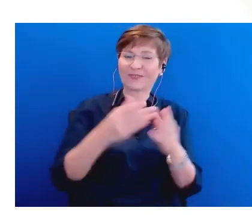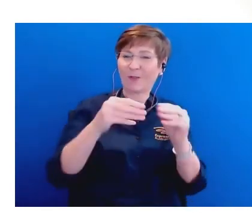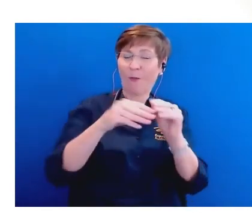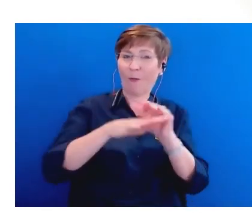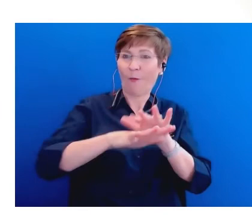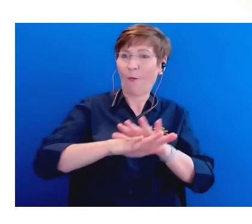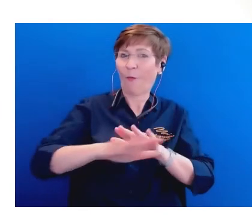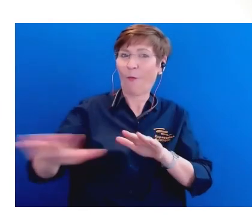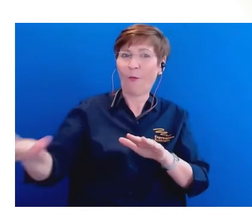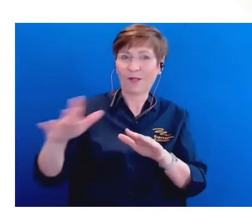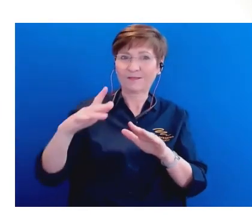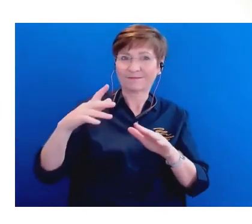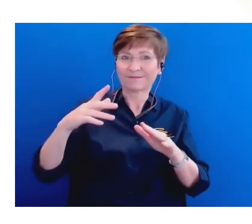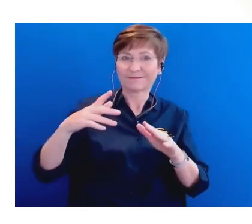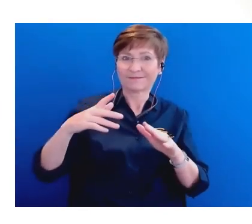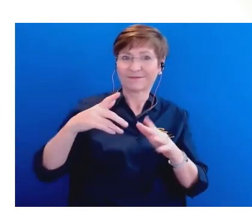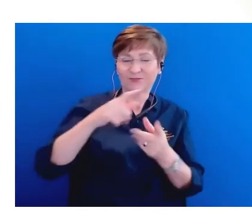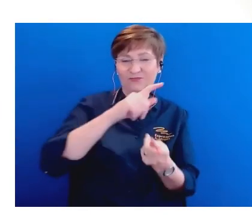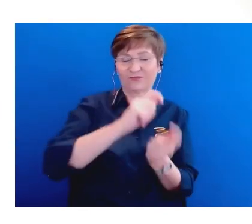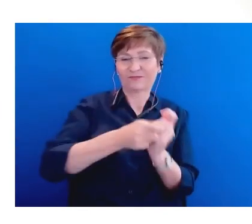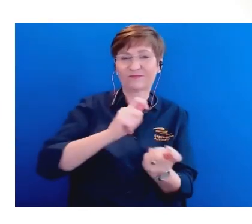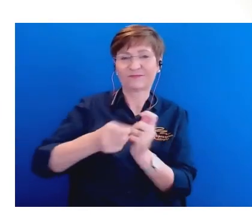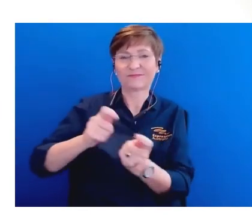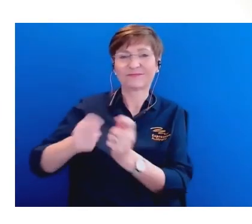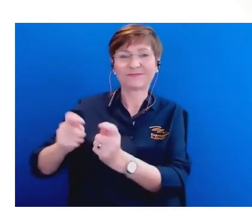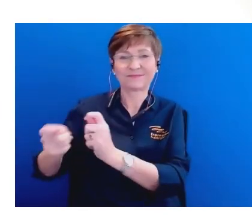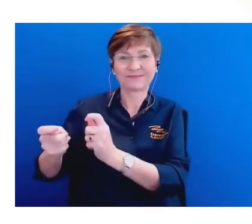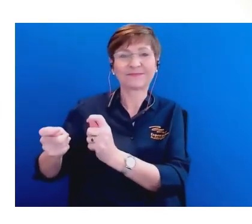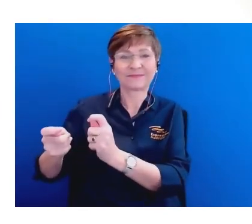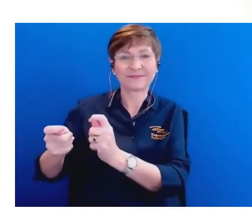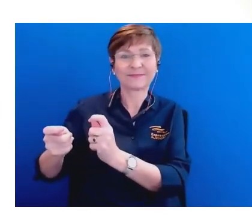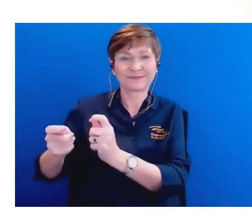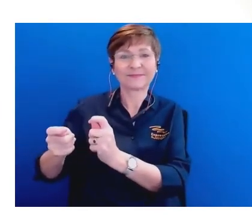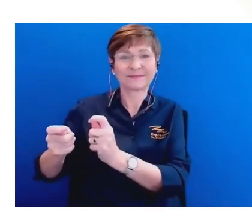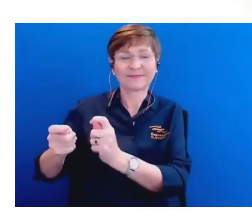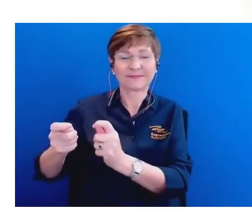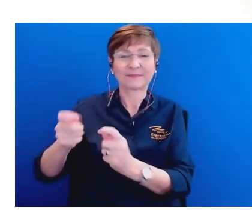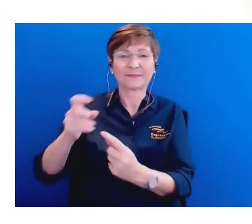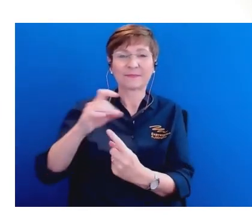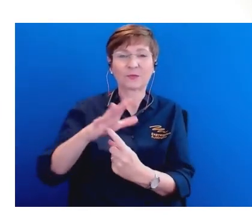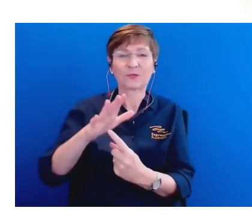integrated as core business or essential elements of providers' work.